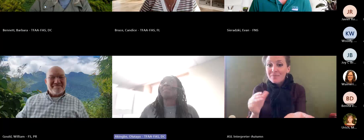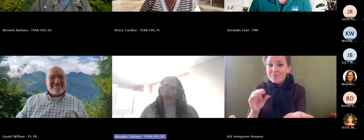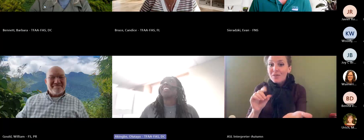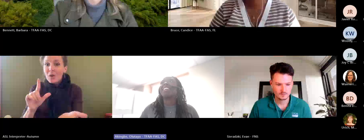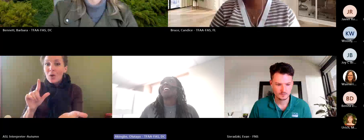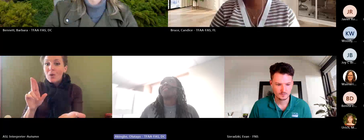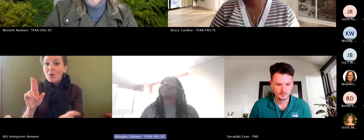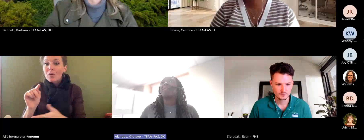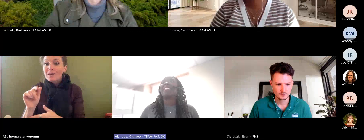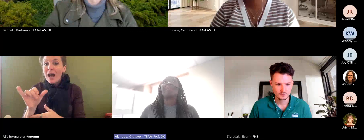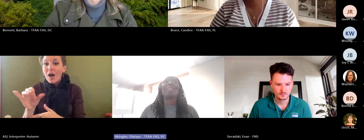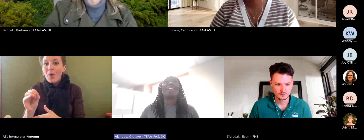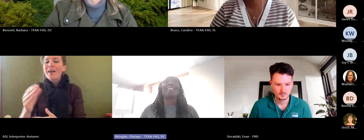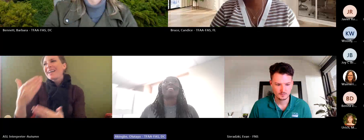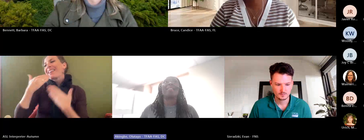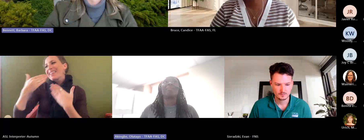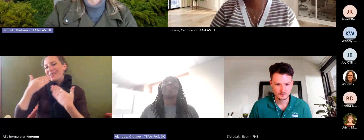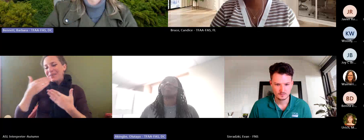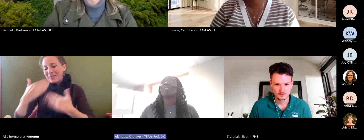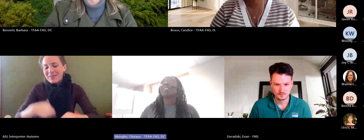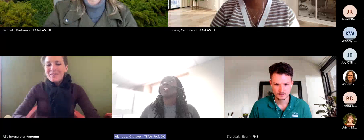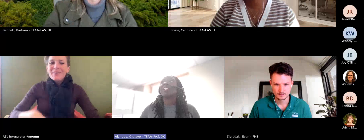you, Barbara. Let me